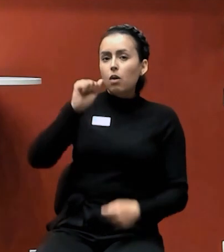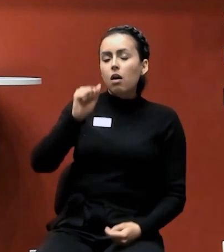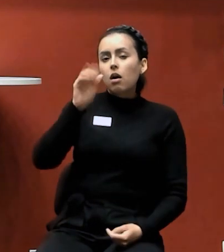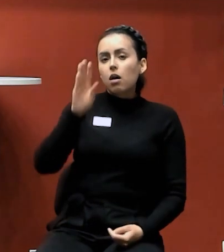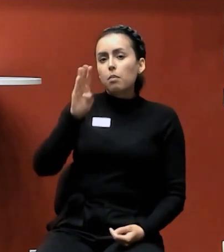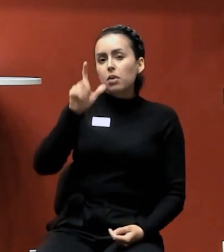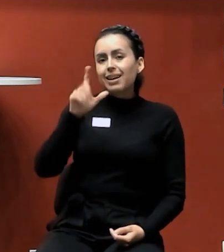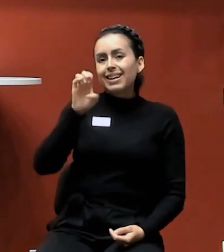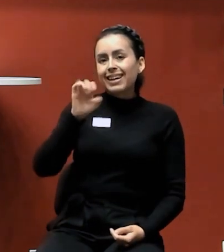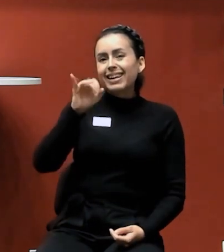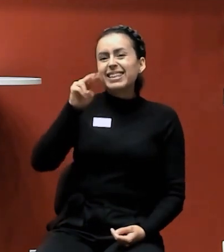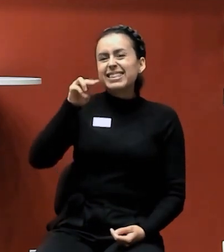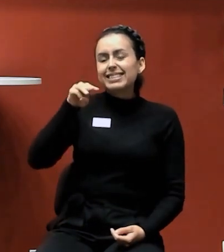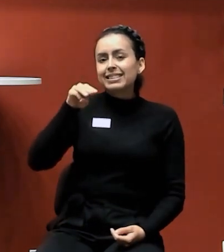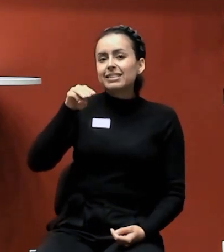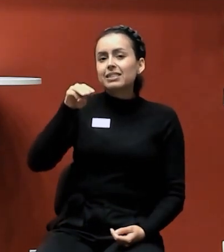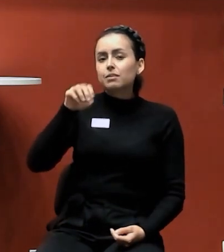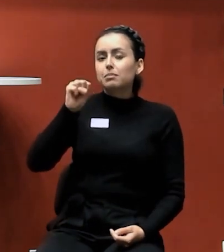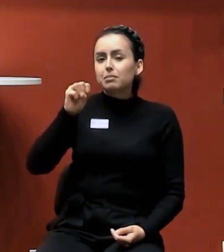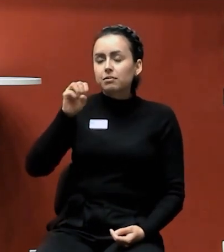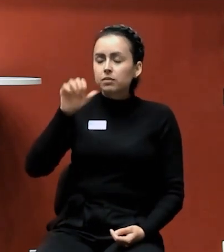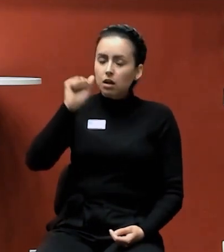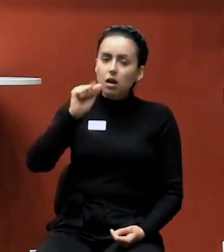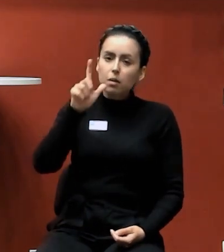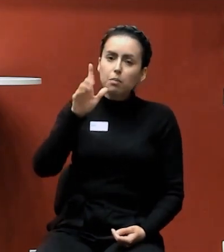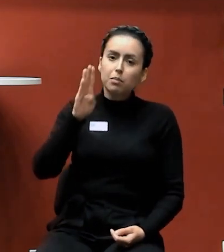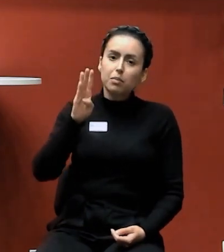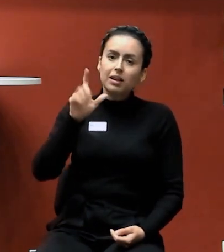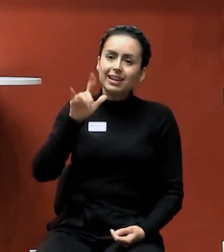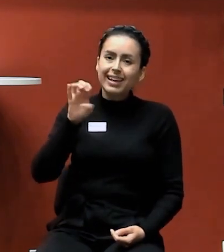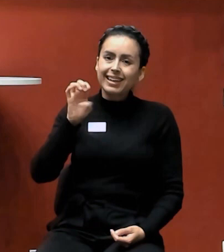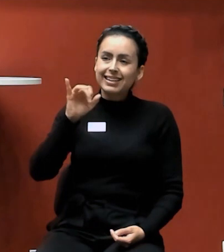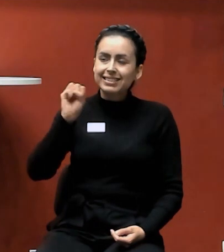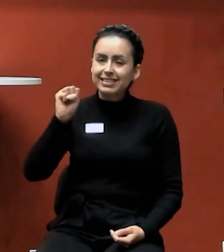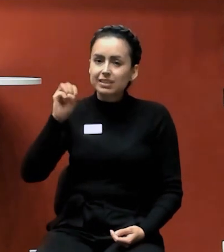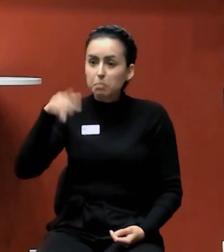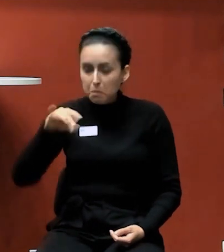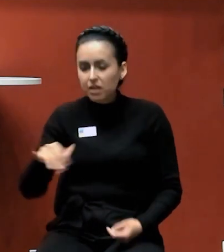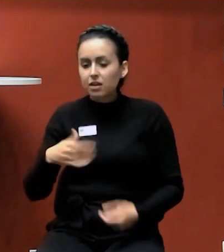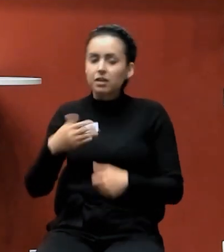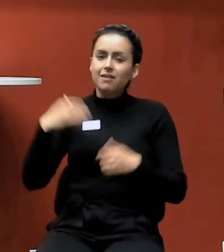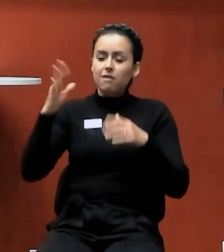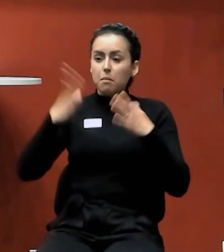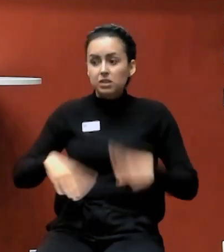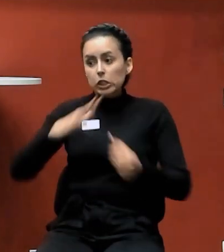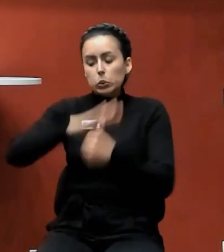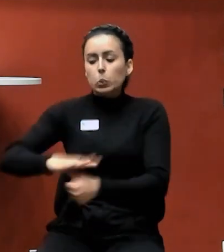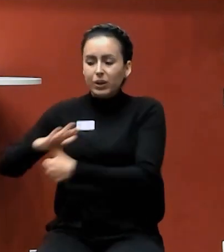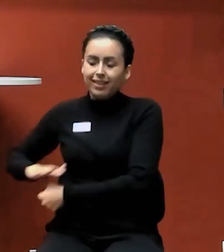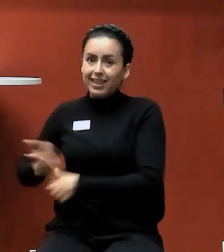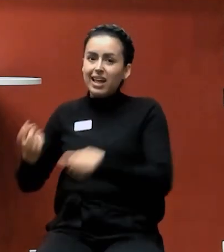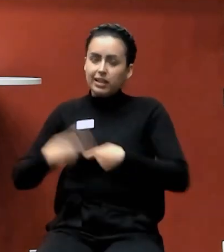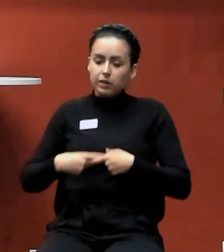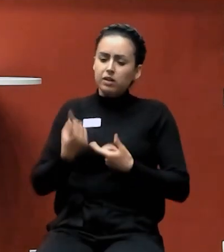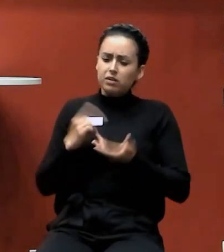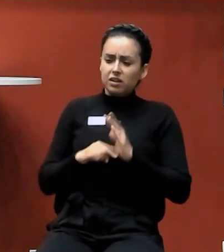living in this world where disabled people have to be superheroes or poor little things. You know, you don't have the